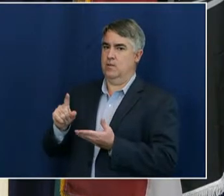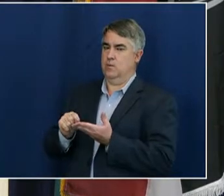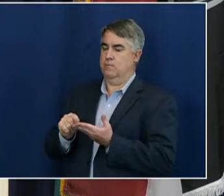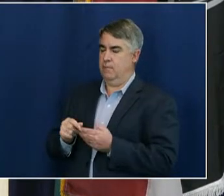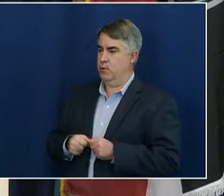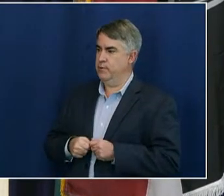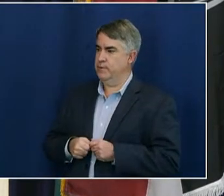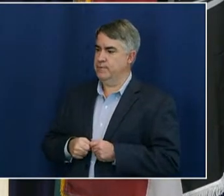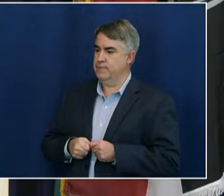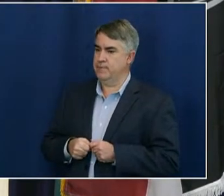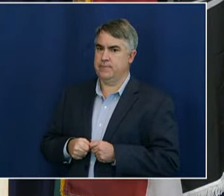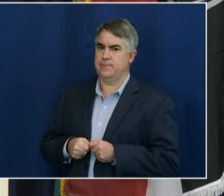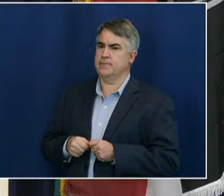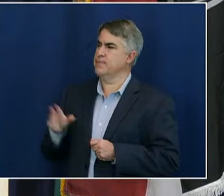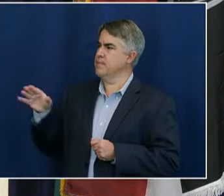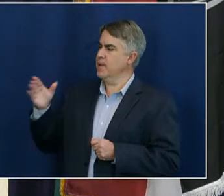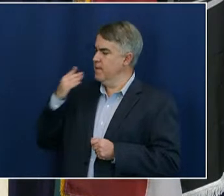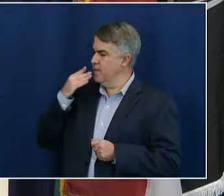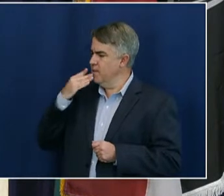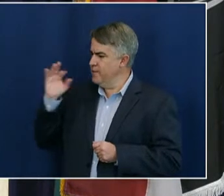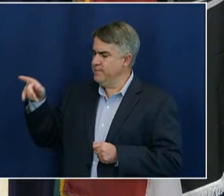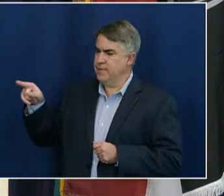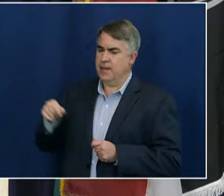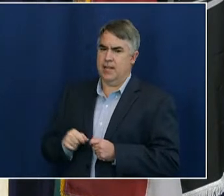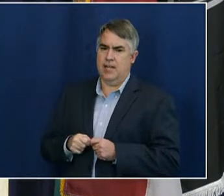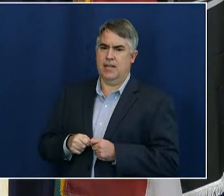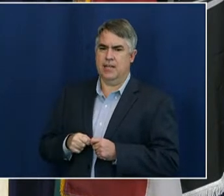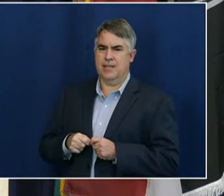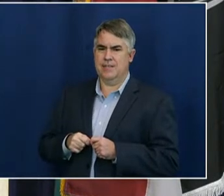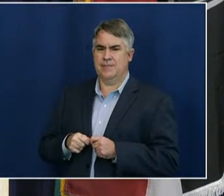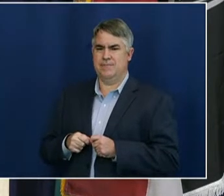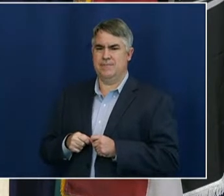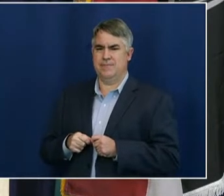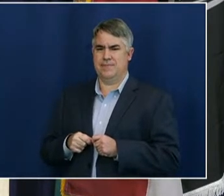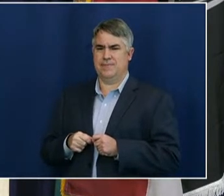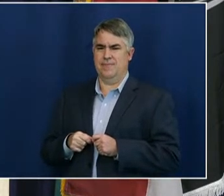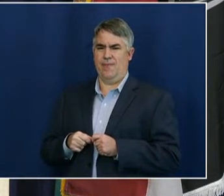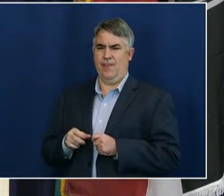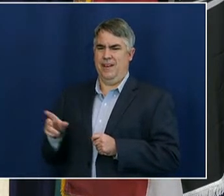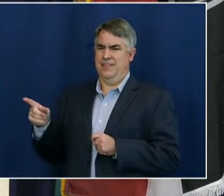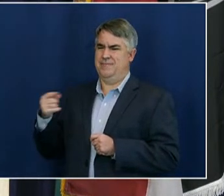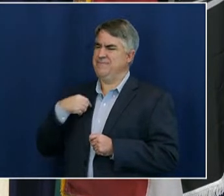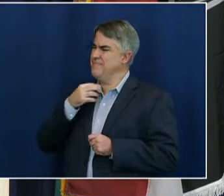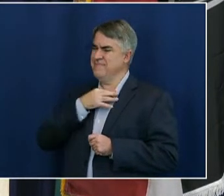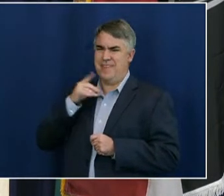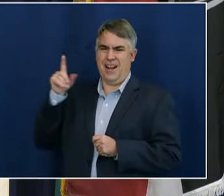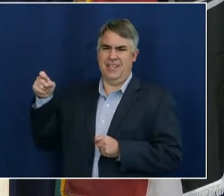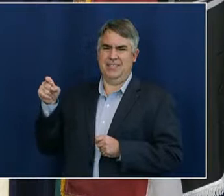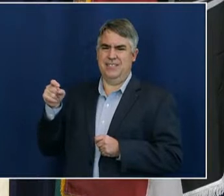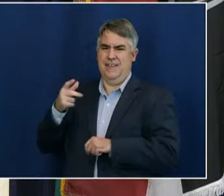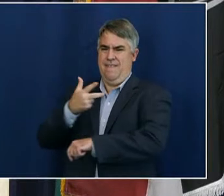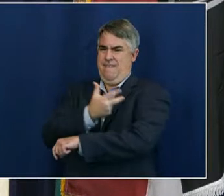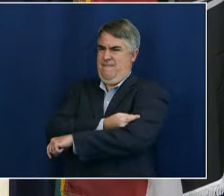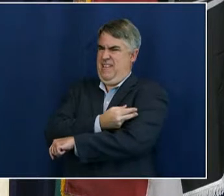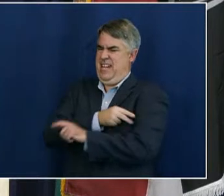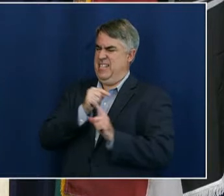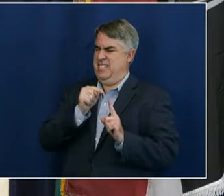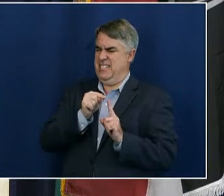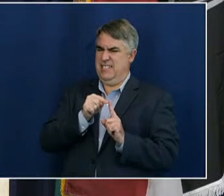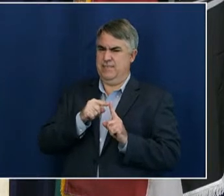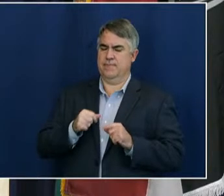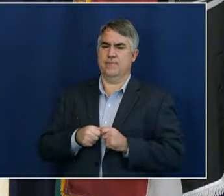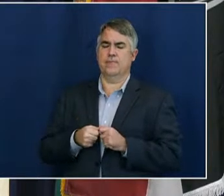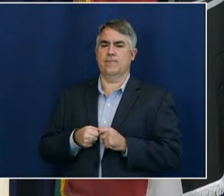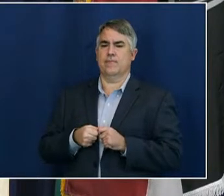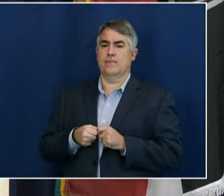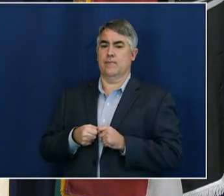Thank you. We've gotten quite a few different questions about the current vaccination situation. I spoke to somebody just a little